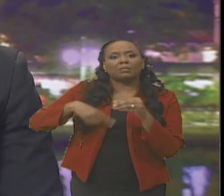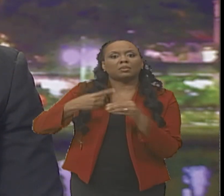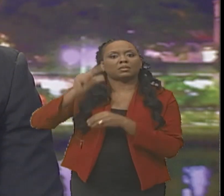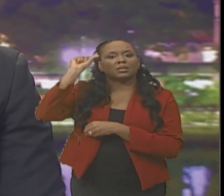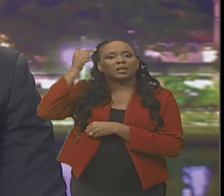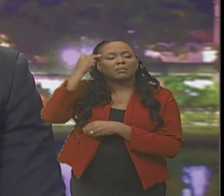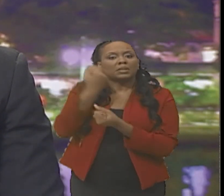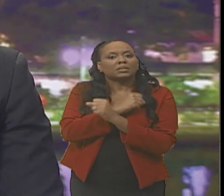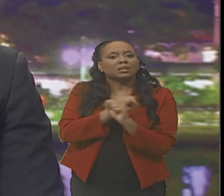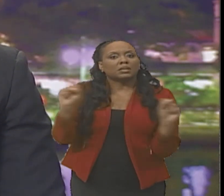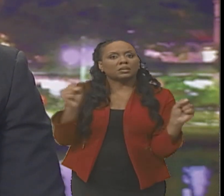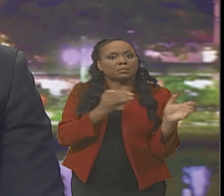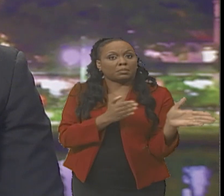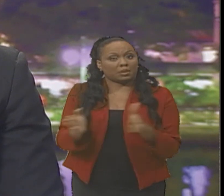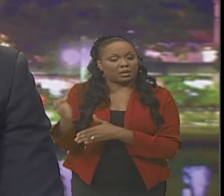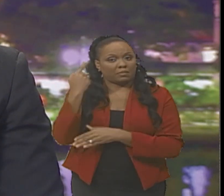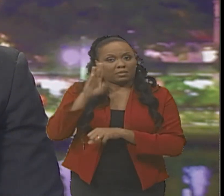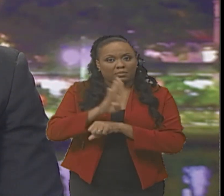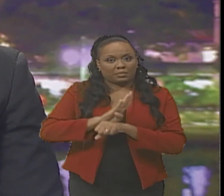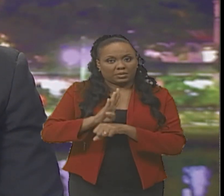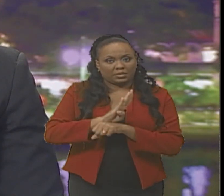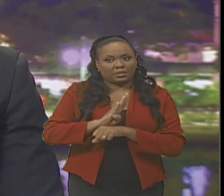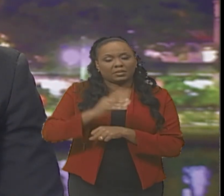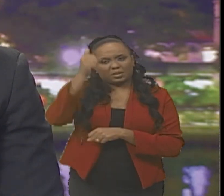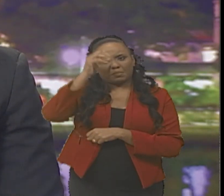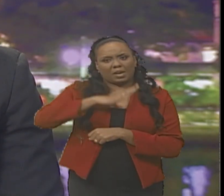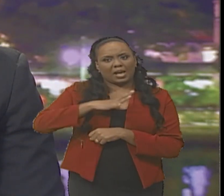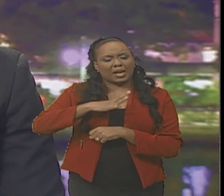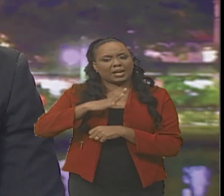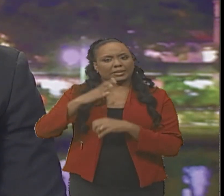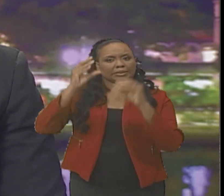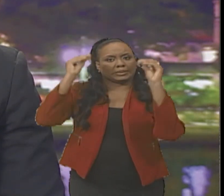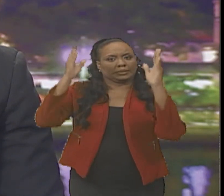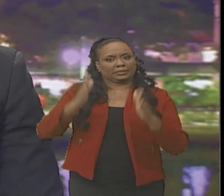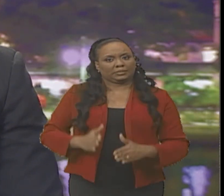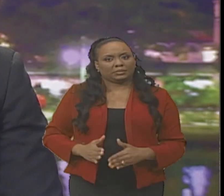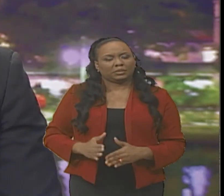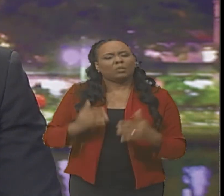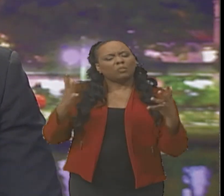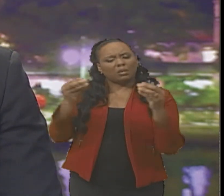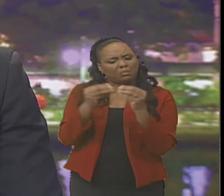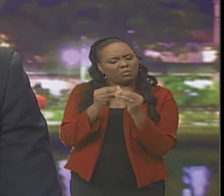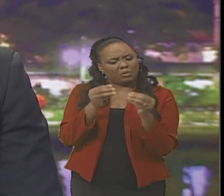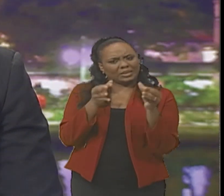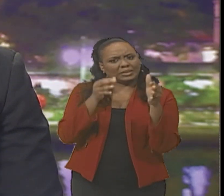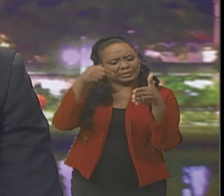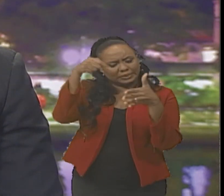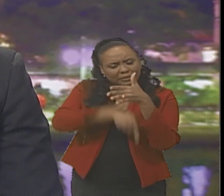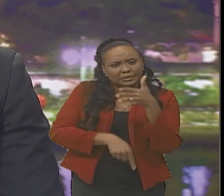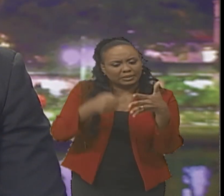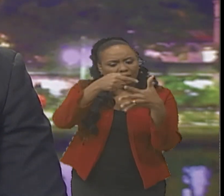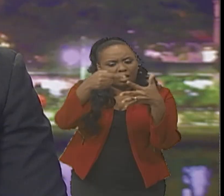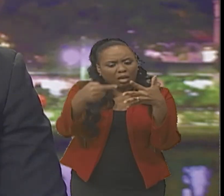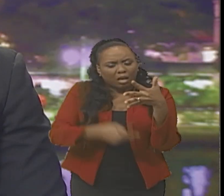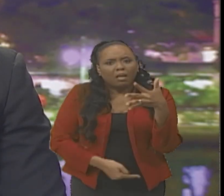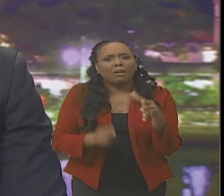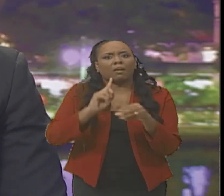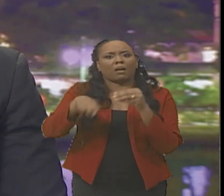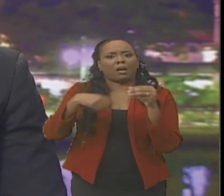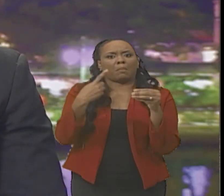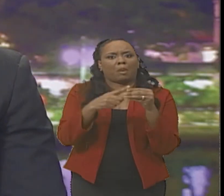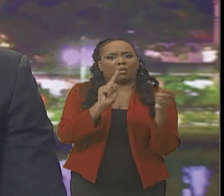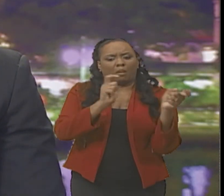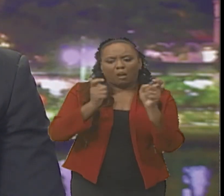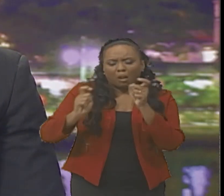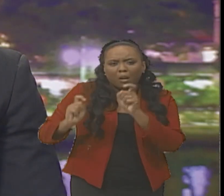rescue plan for the island. Professor Howard's queries sought more details about the Barbados Economic Recovery and Transformation Plan,